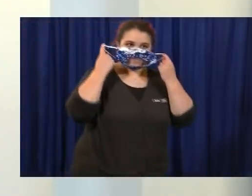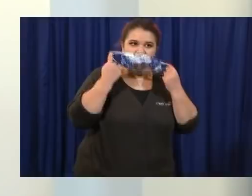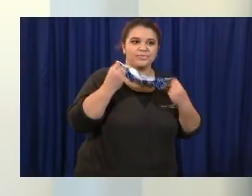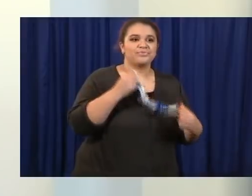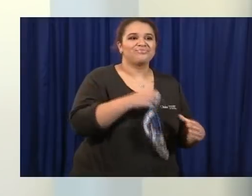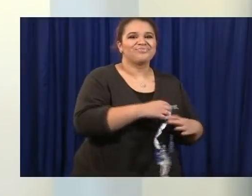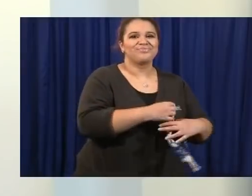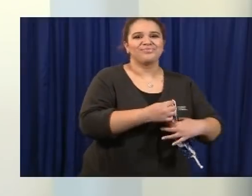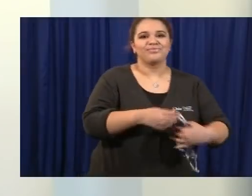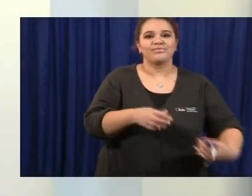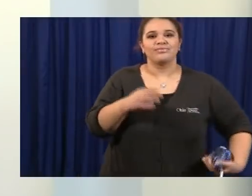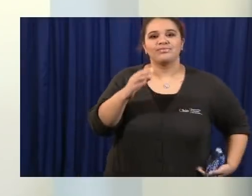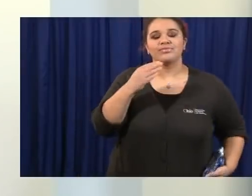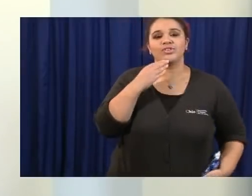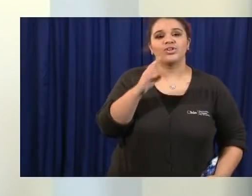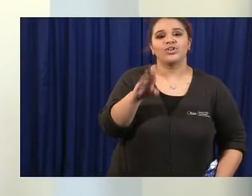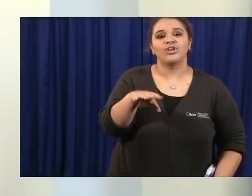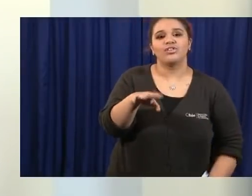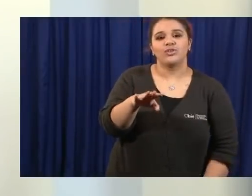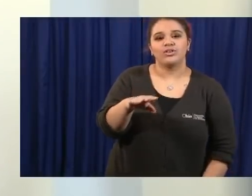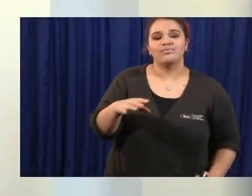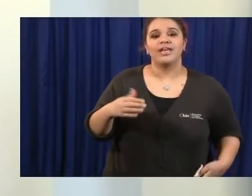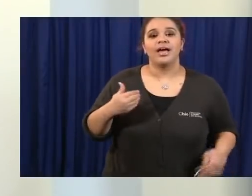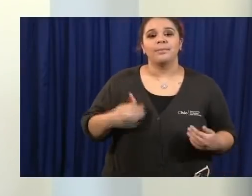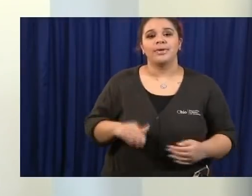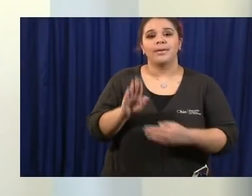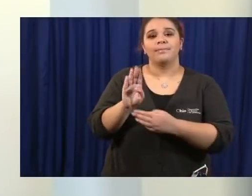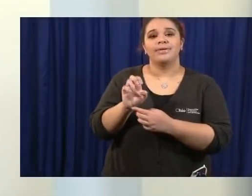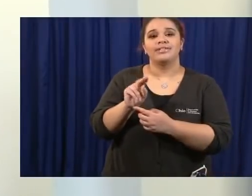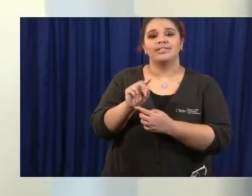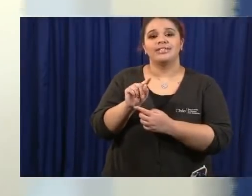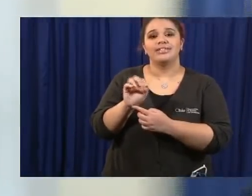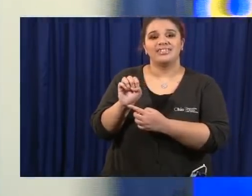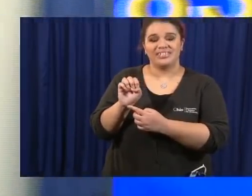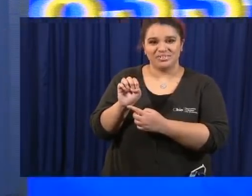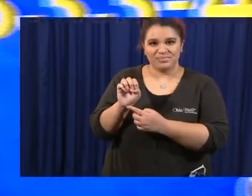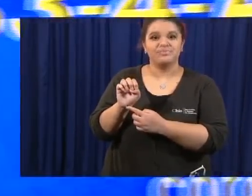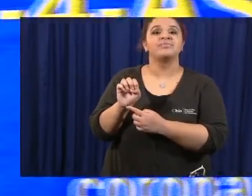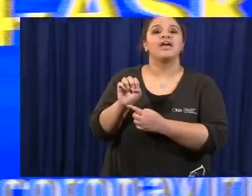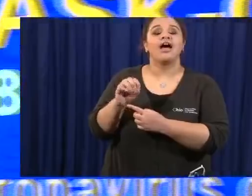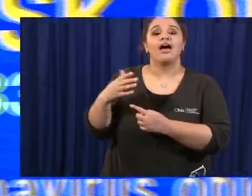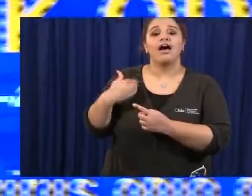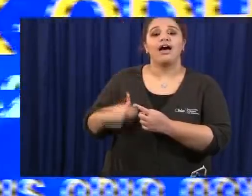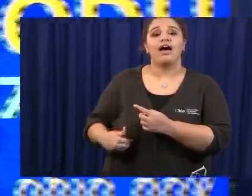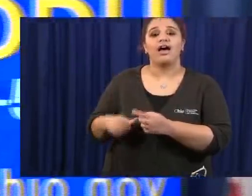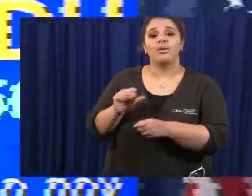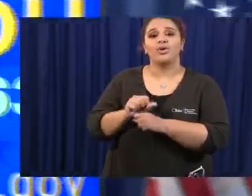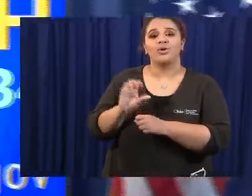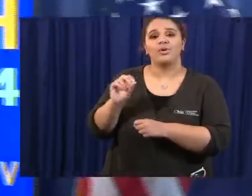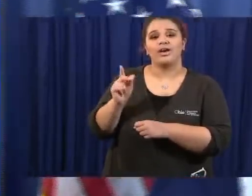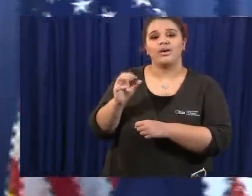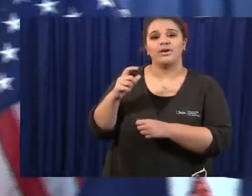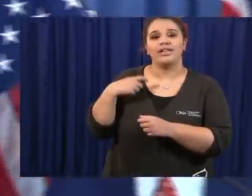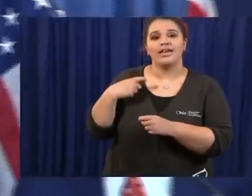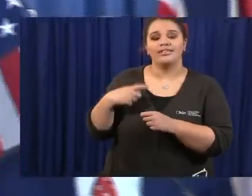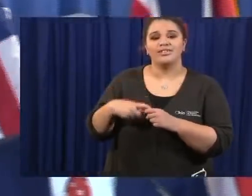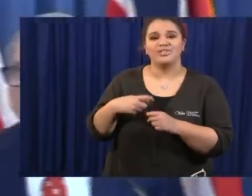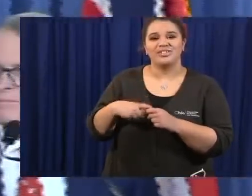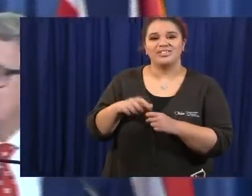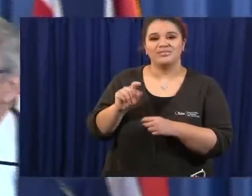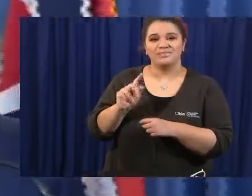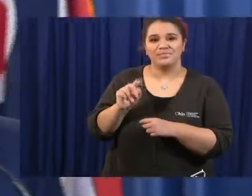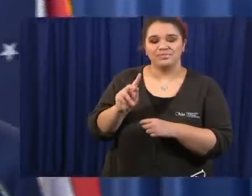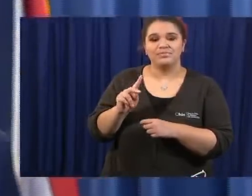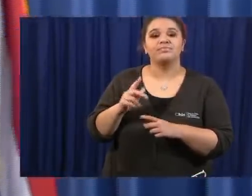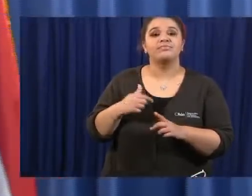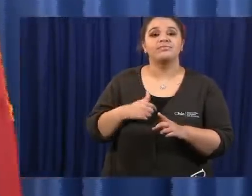Good afternoon, Governor. My name is Benito Lucio. I am from Ohio Latino TV. And I'm also retired as the